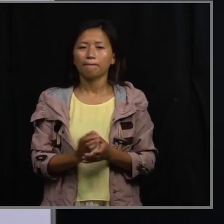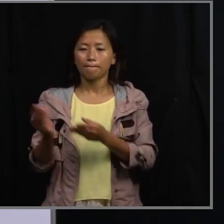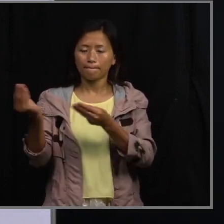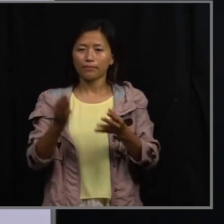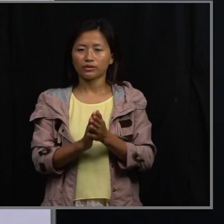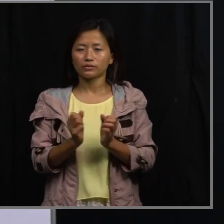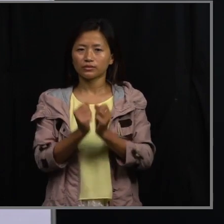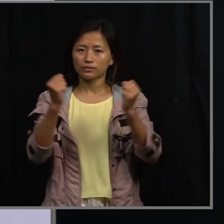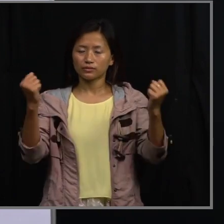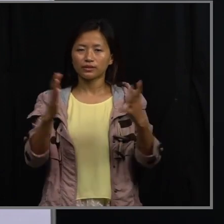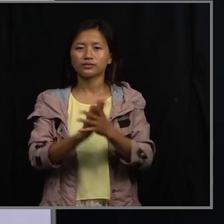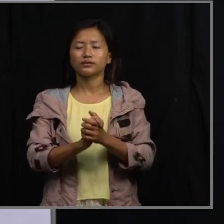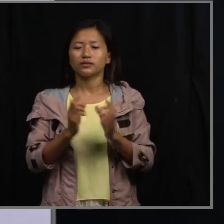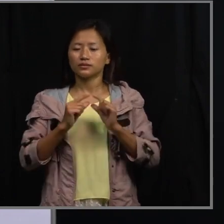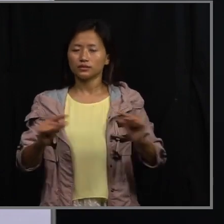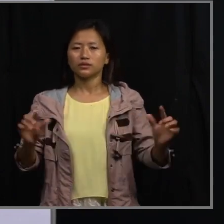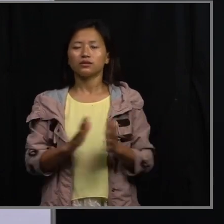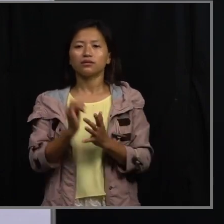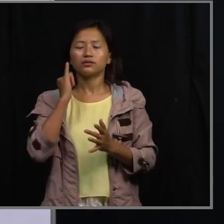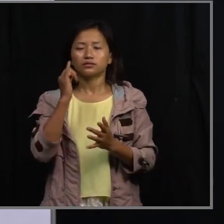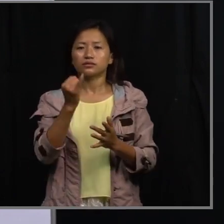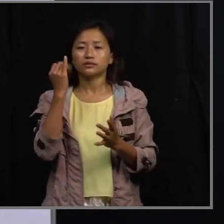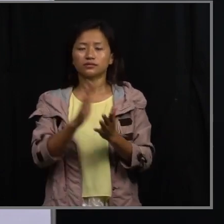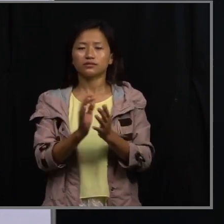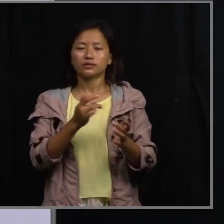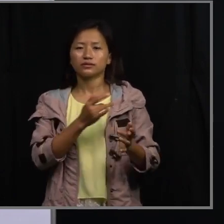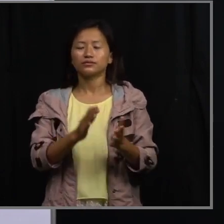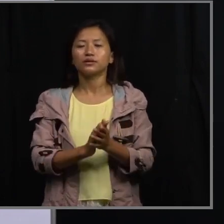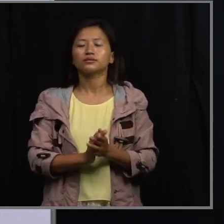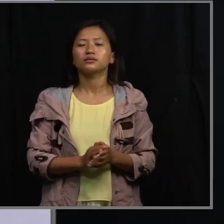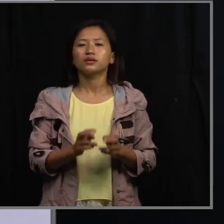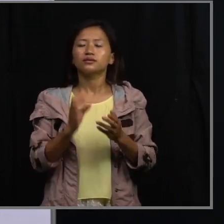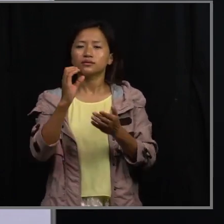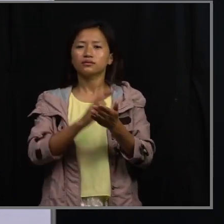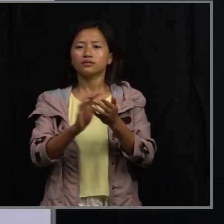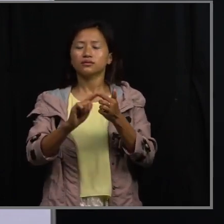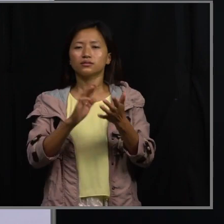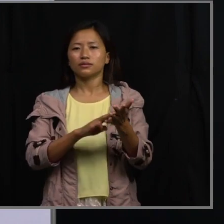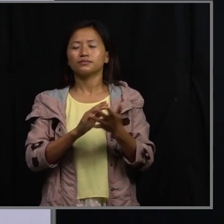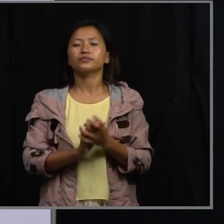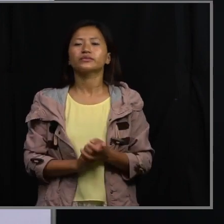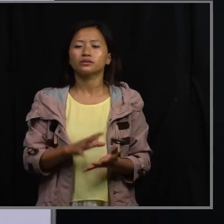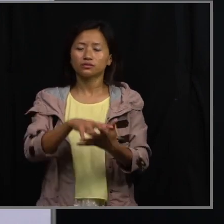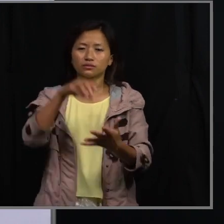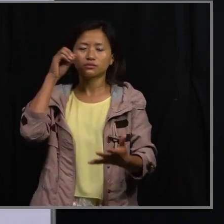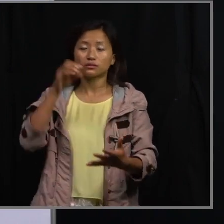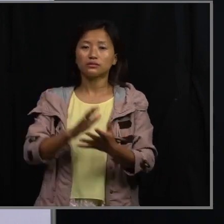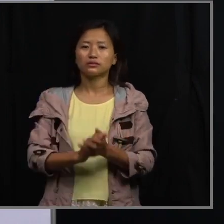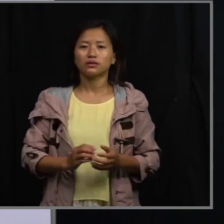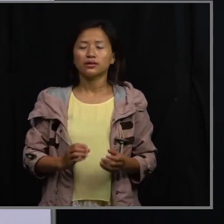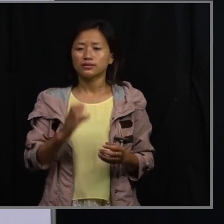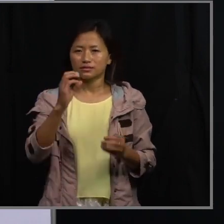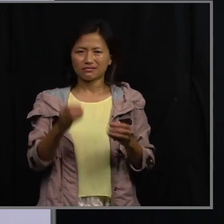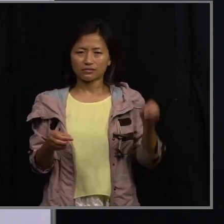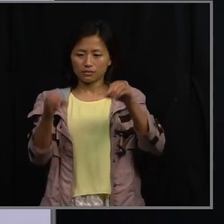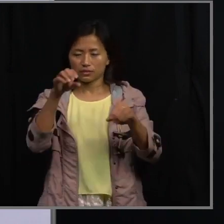a very great, you know, interesting revolution in the field of chemistry. And after that, we started learning the chemical